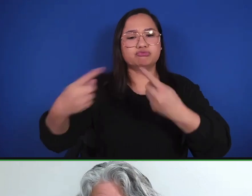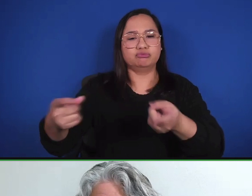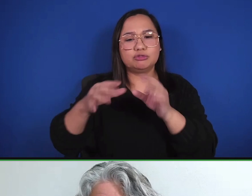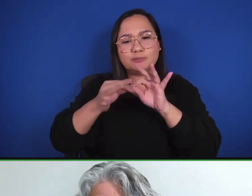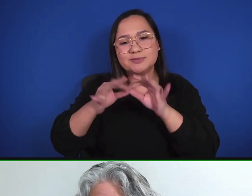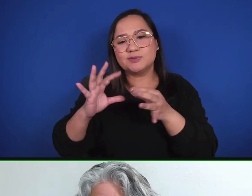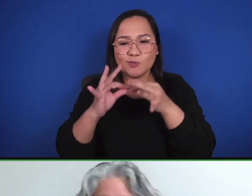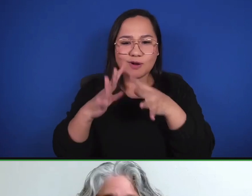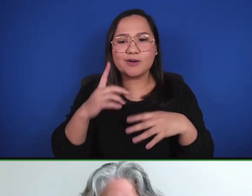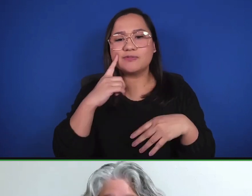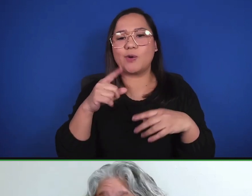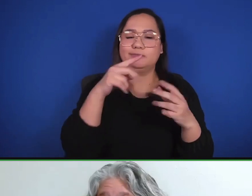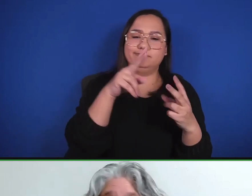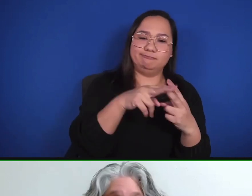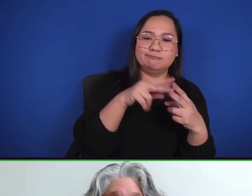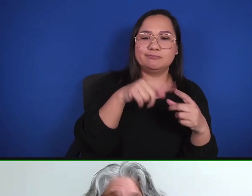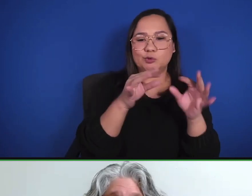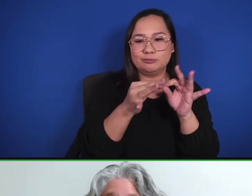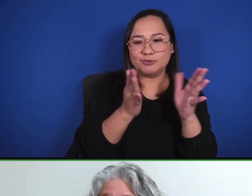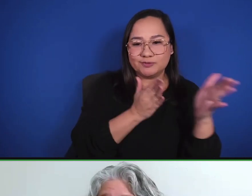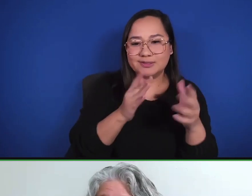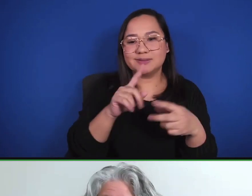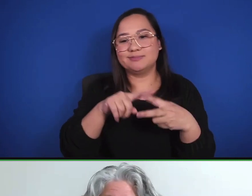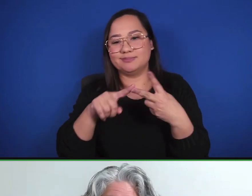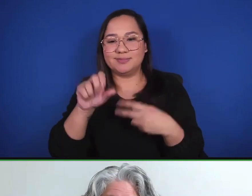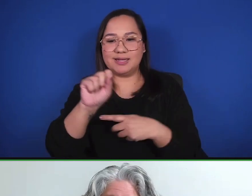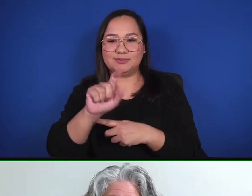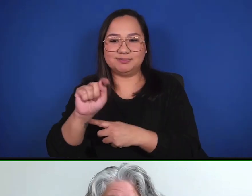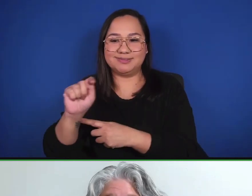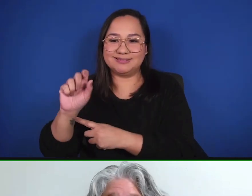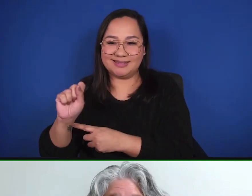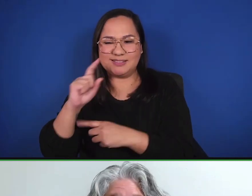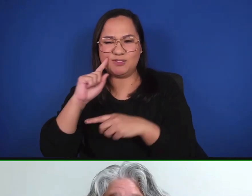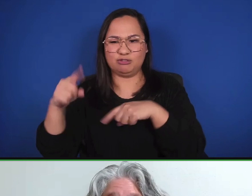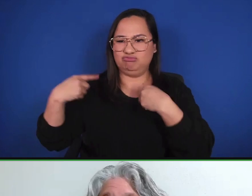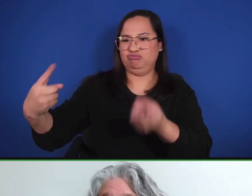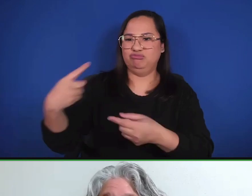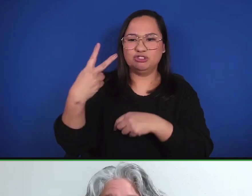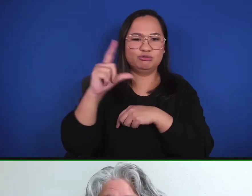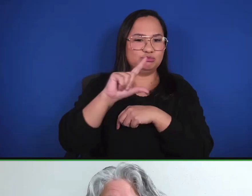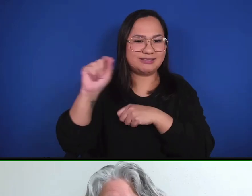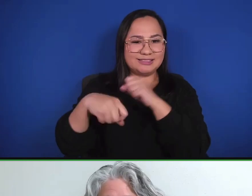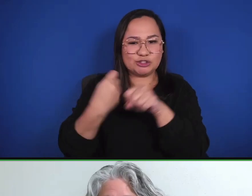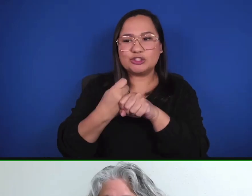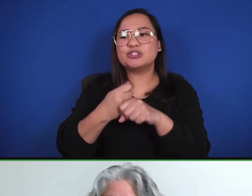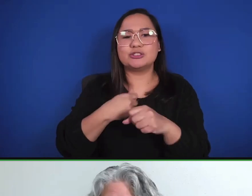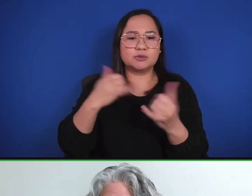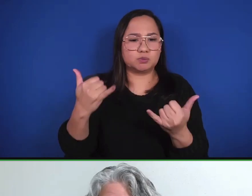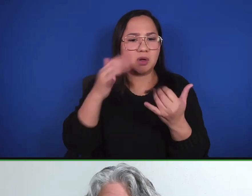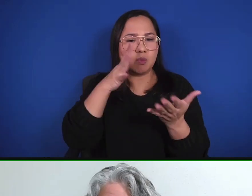20 years. So today we're going to talk about a variety of topics. We'll start with deciding when to